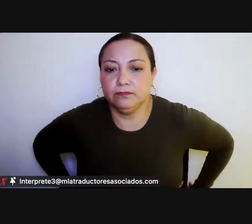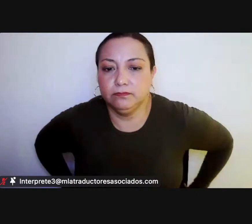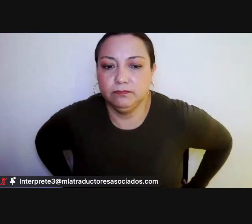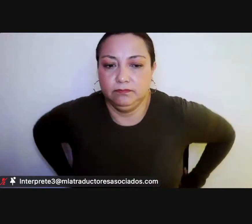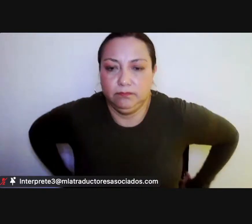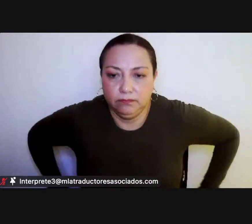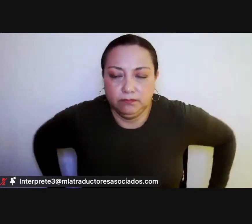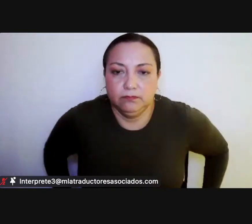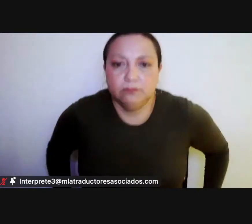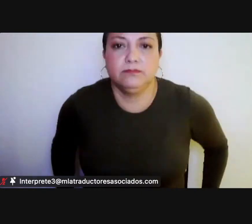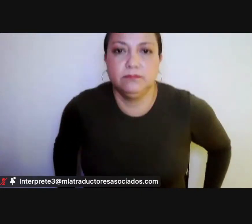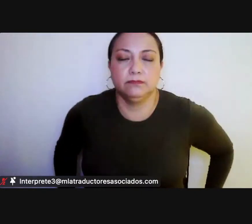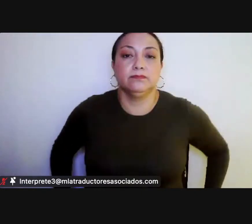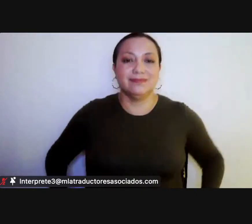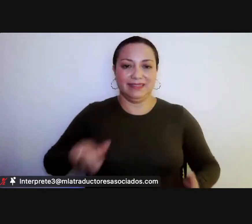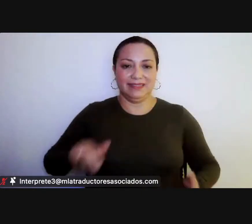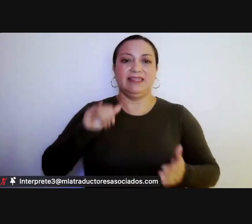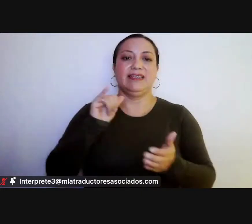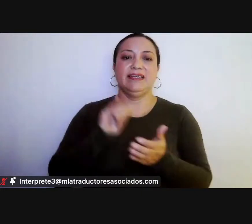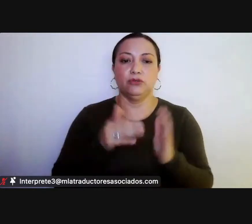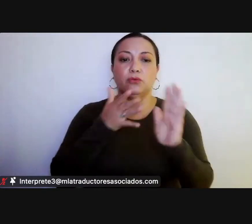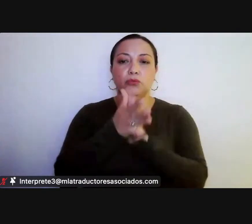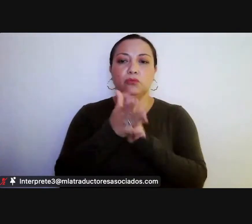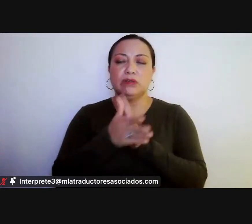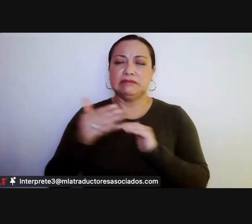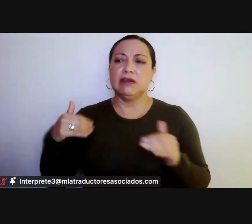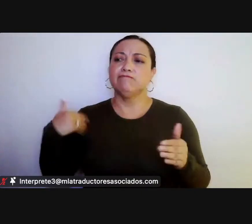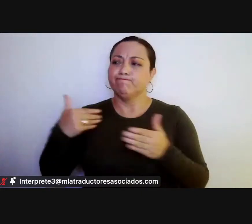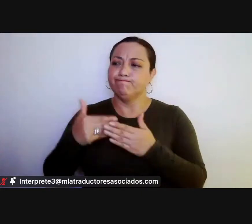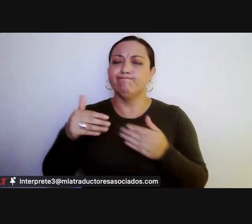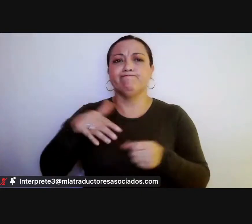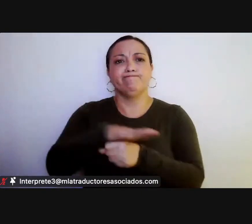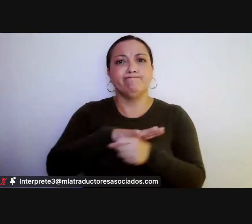link. This